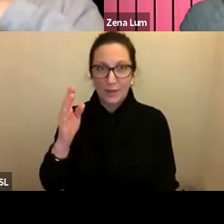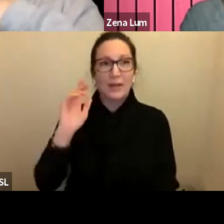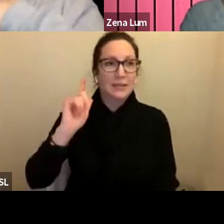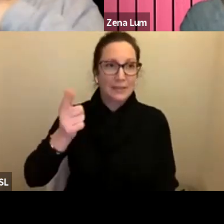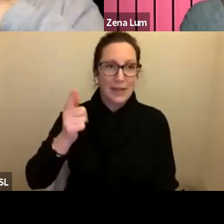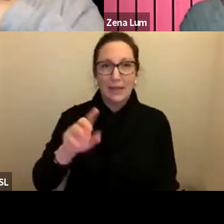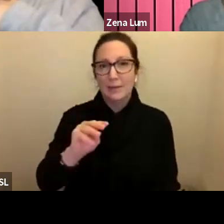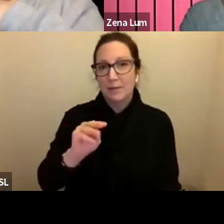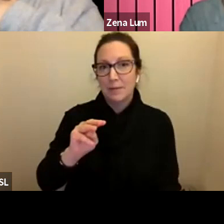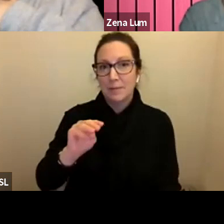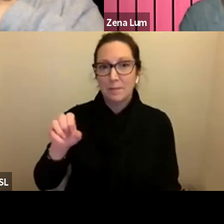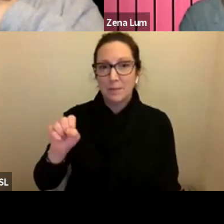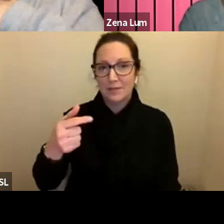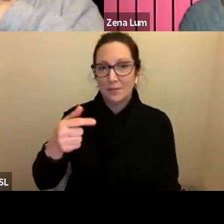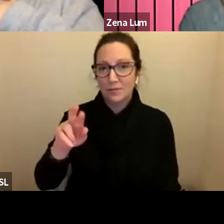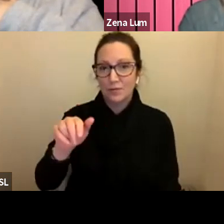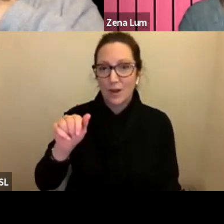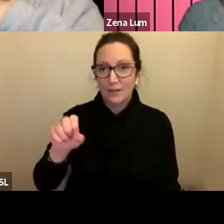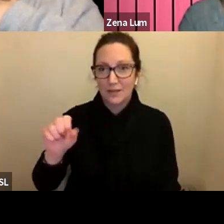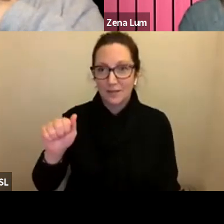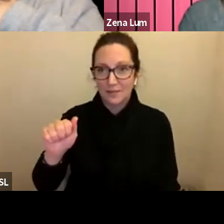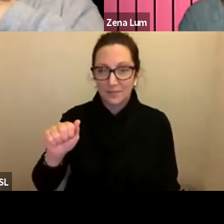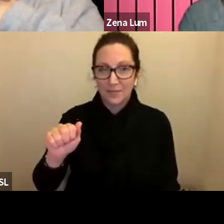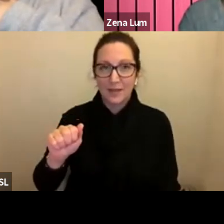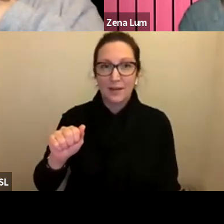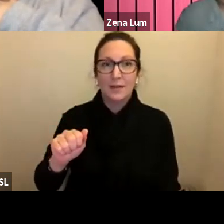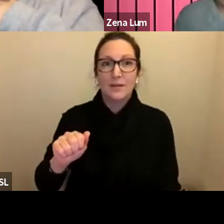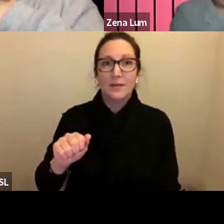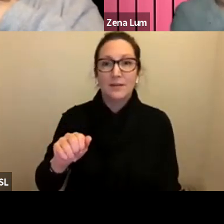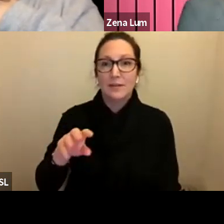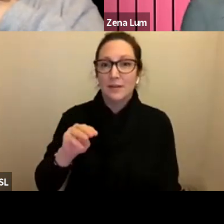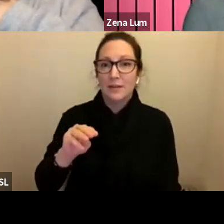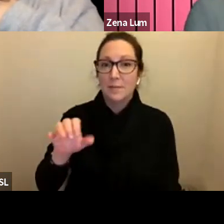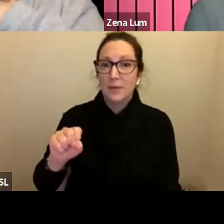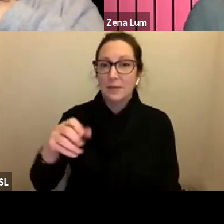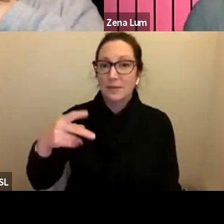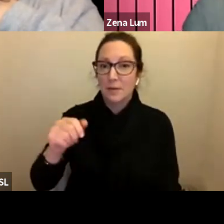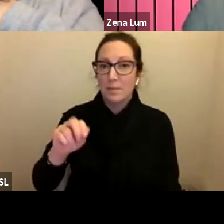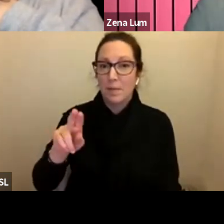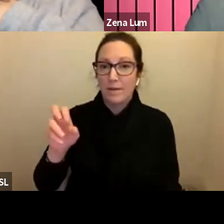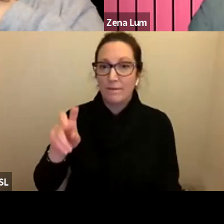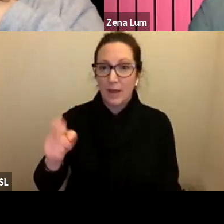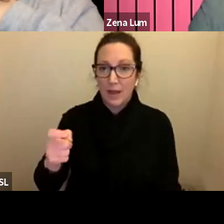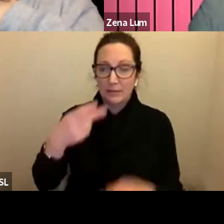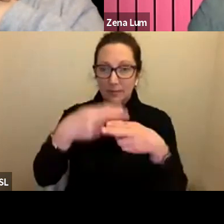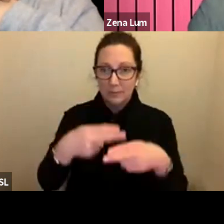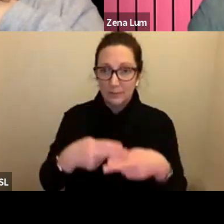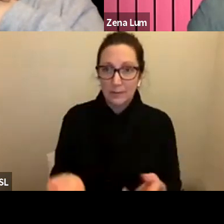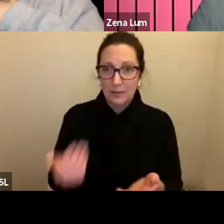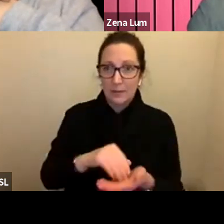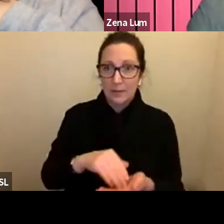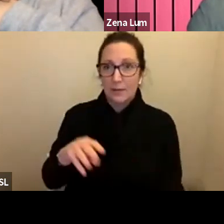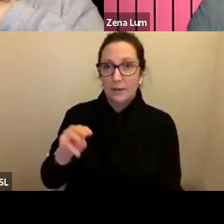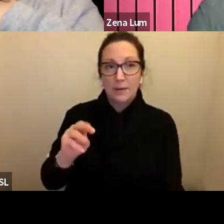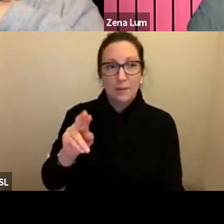Grassa. All right. Ms. Parvex, would you mind calling the roll, please? Thank you. Mr.